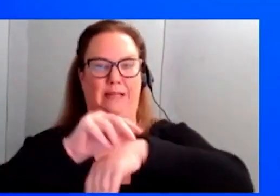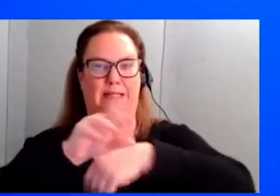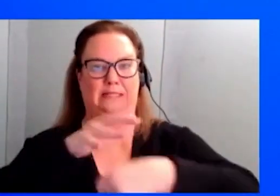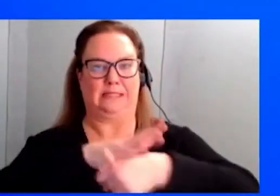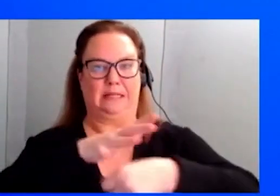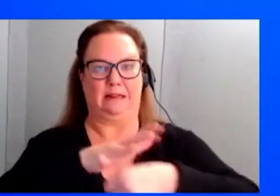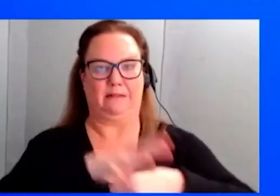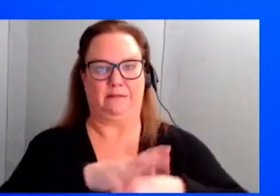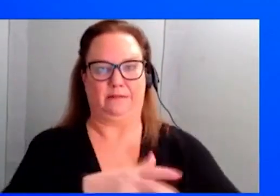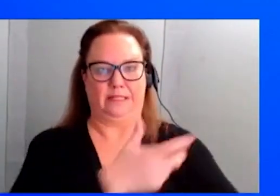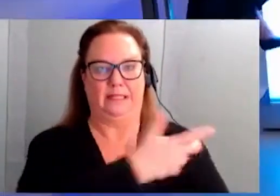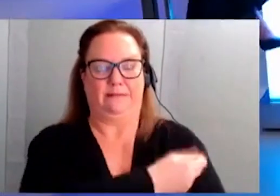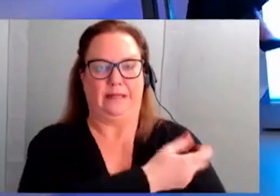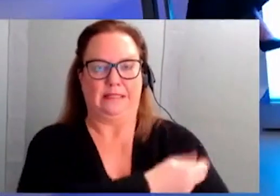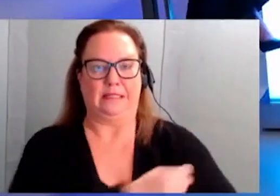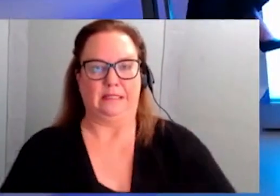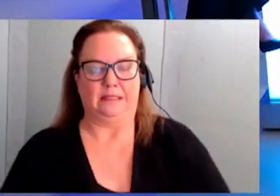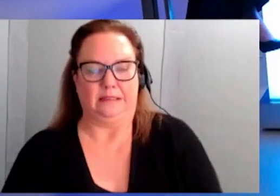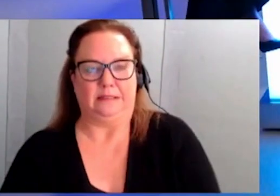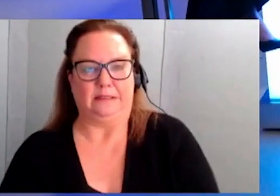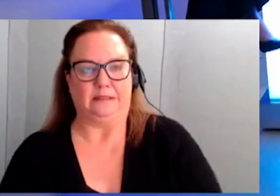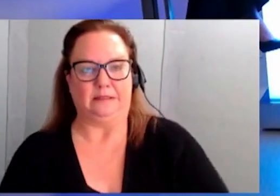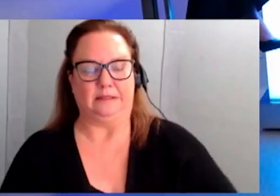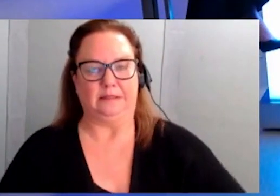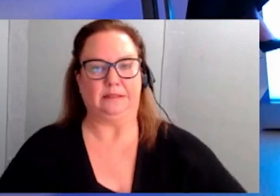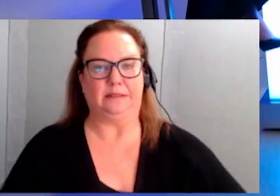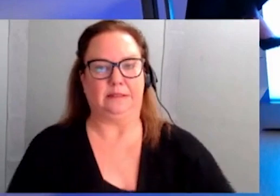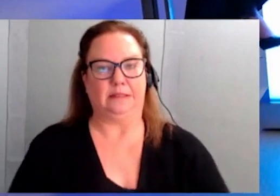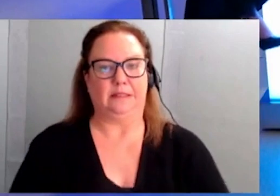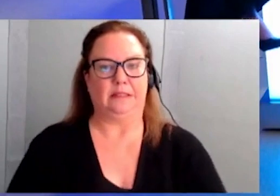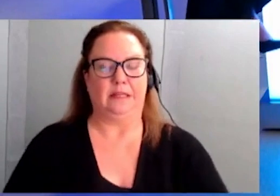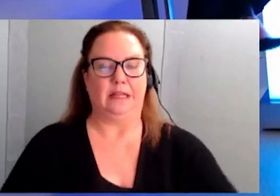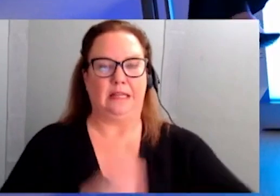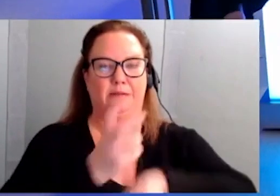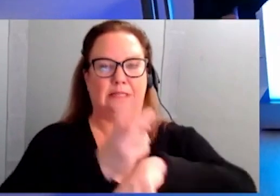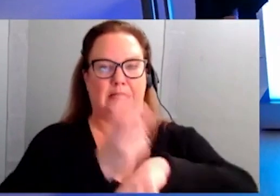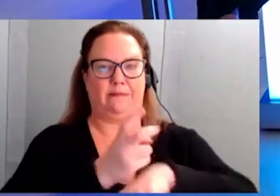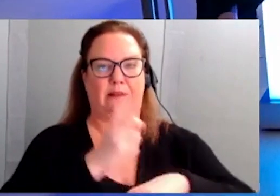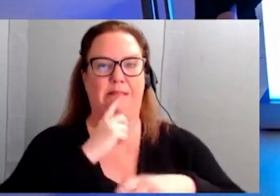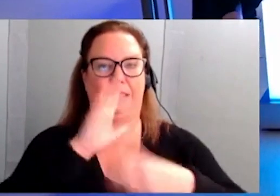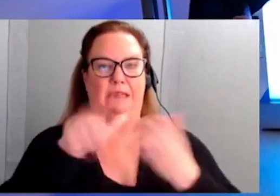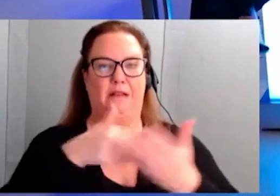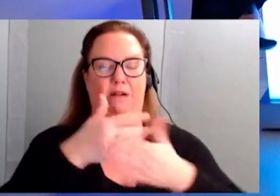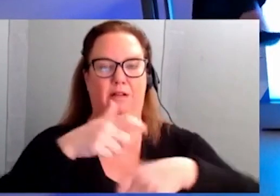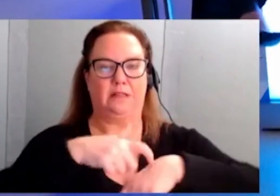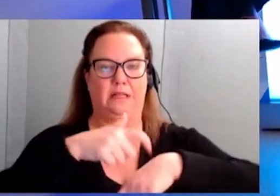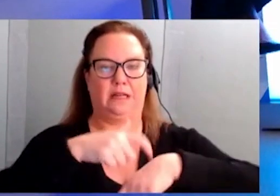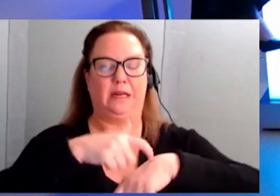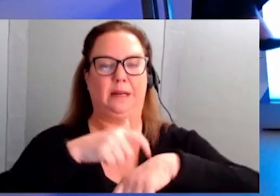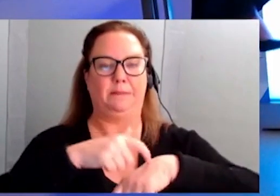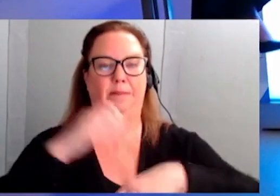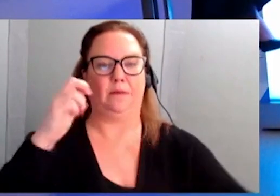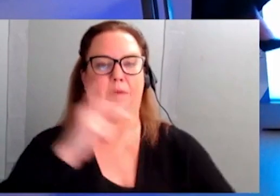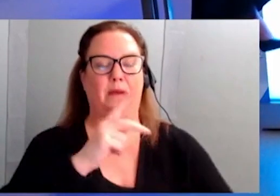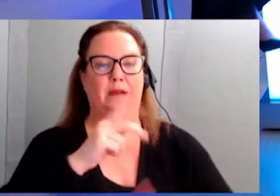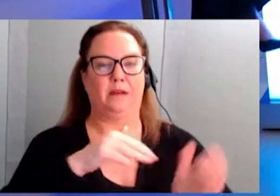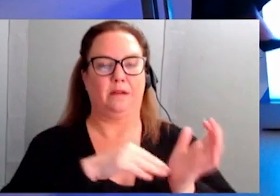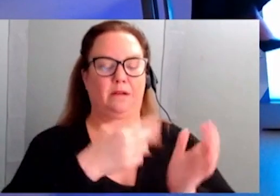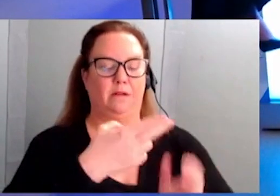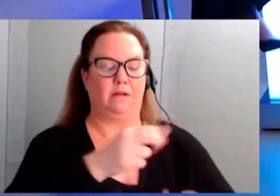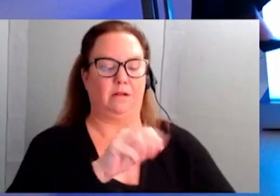vaccine. And I think early on, though, that was tough to do. And I say that all the time. Well, Dr. well, Stites. we can go back to the early part of the thing. There was